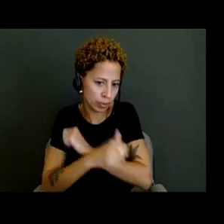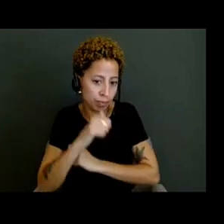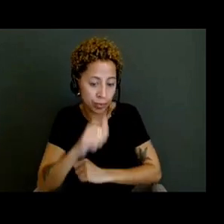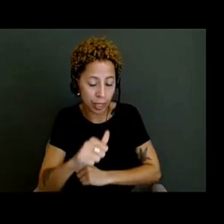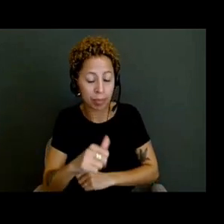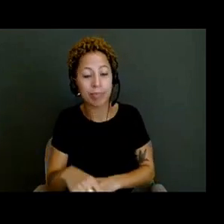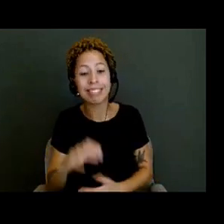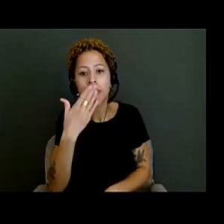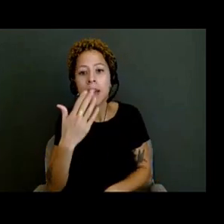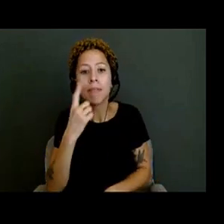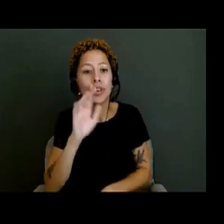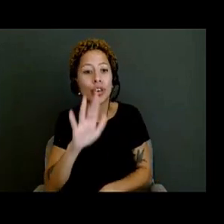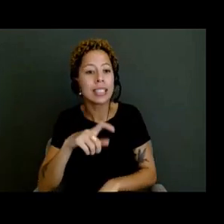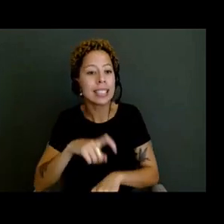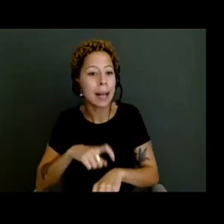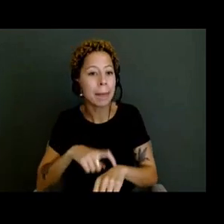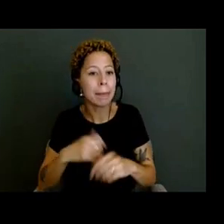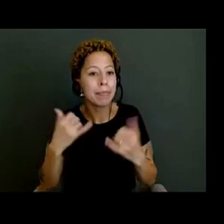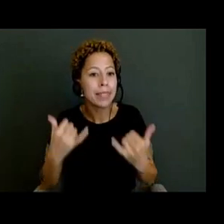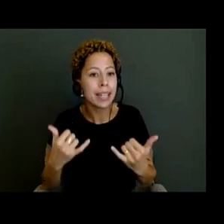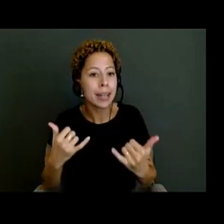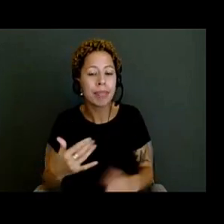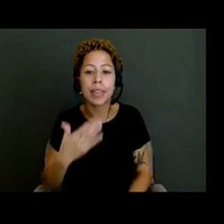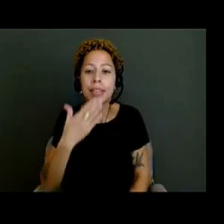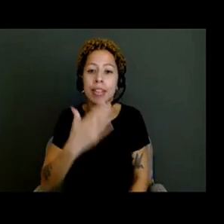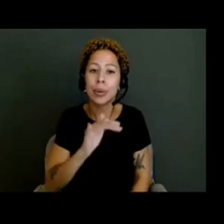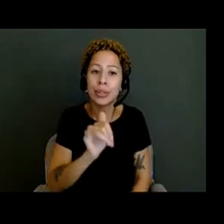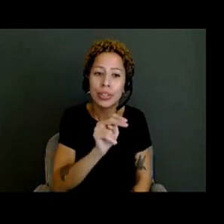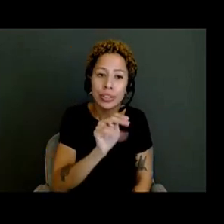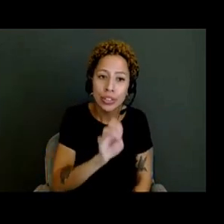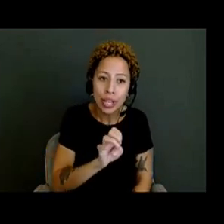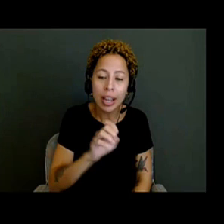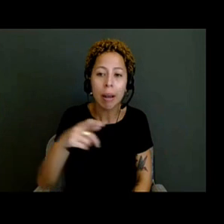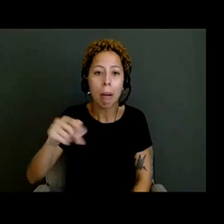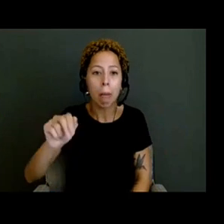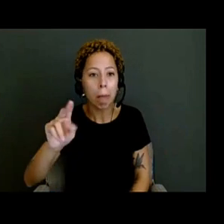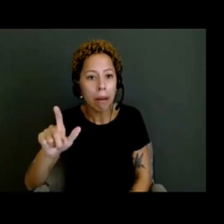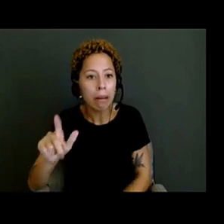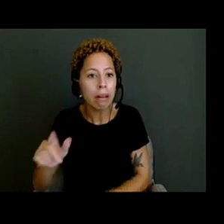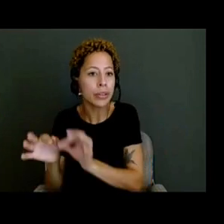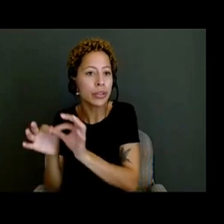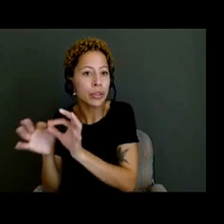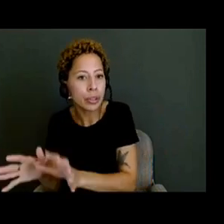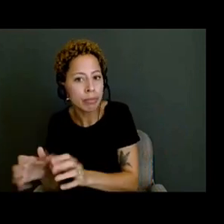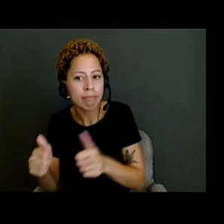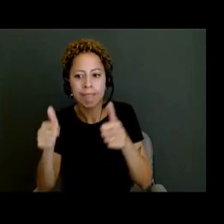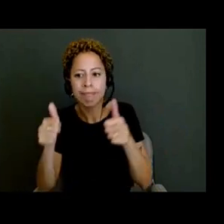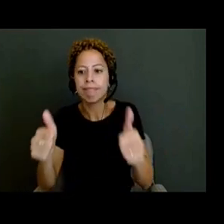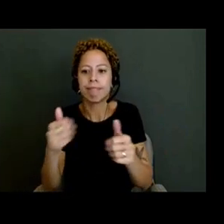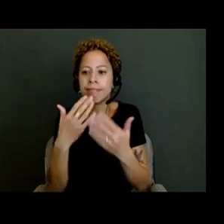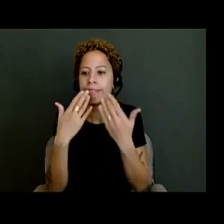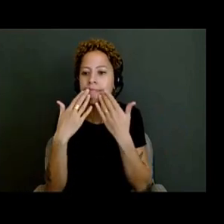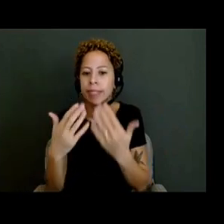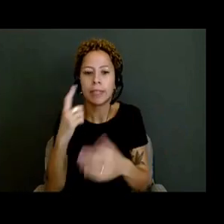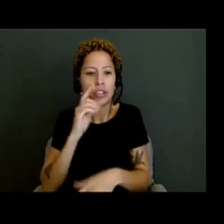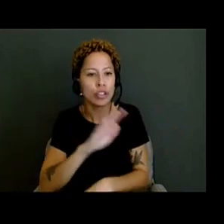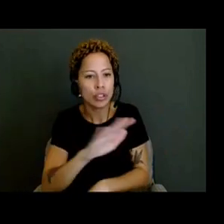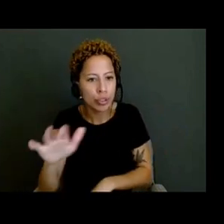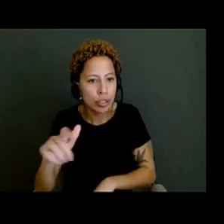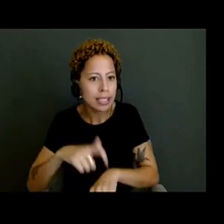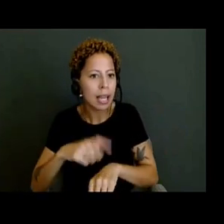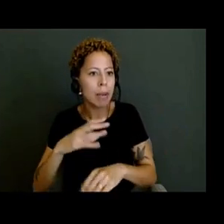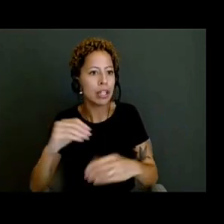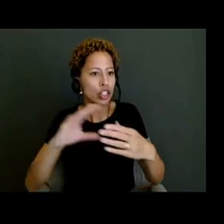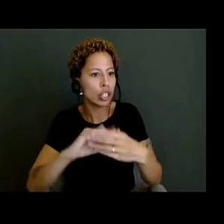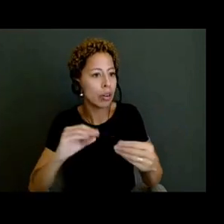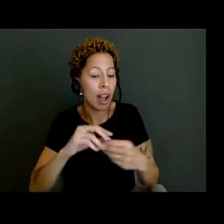taking the time to be here. And thank you to Jane. Thank you to Paul. Thank you to our interpreters. Thank you so much. Taking the time and sharing. We learned a lot.